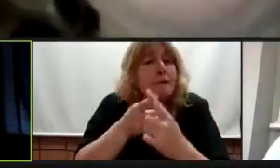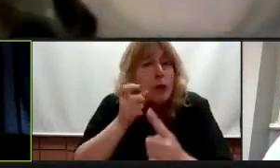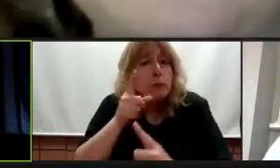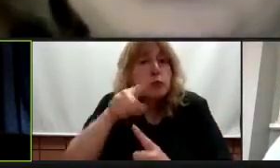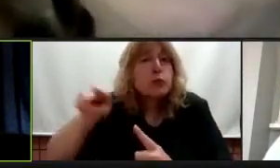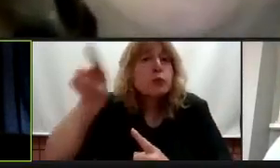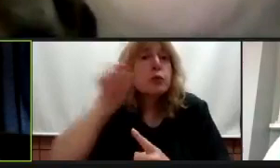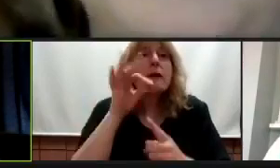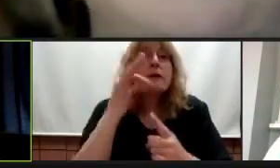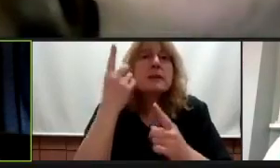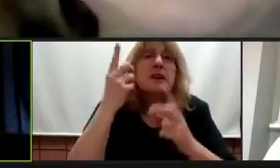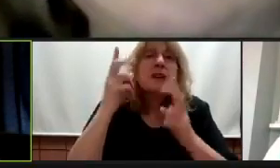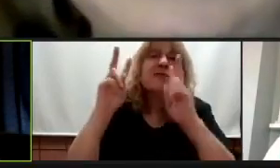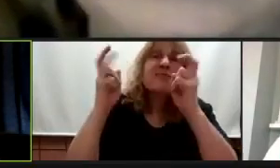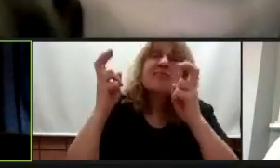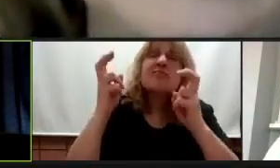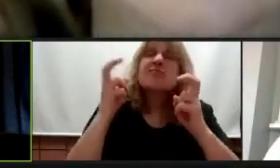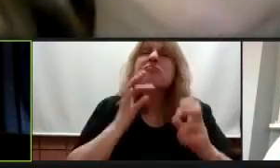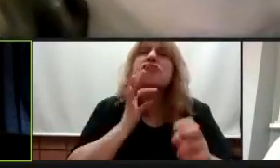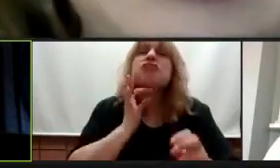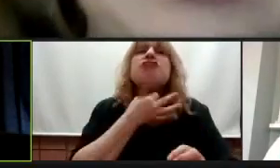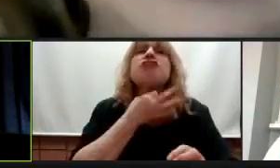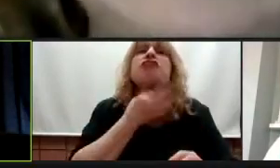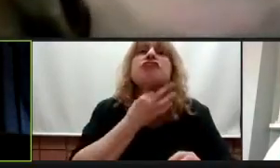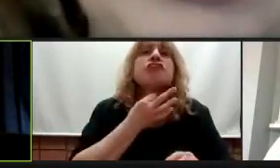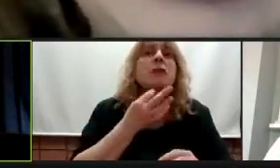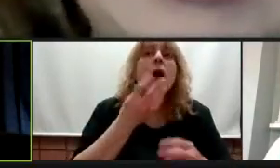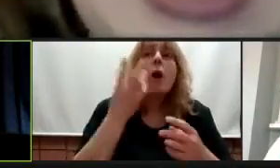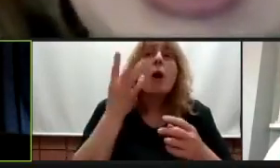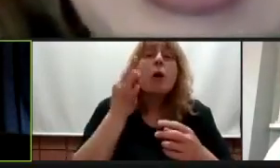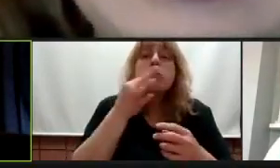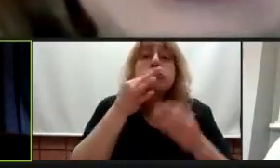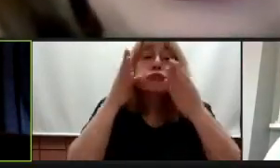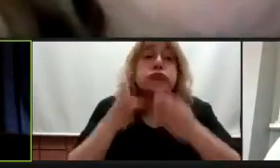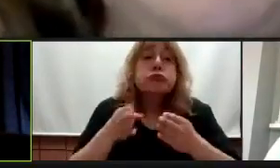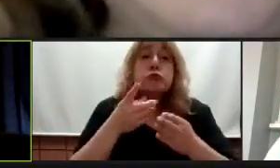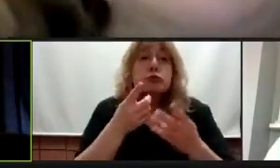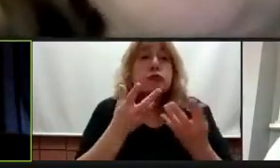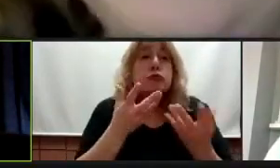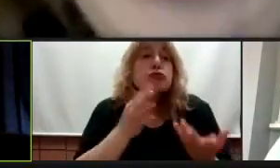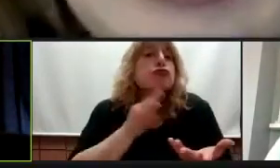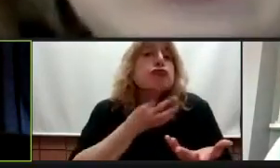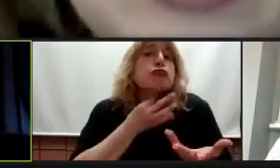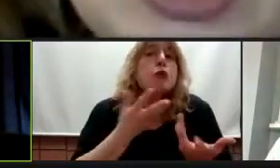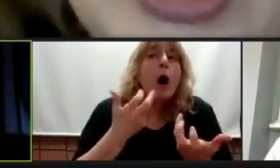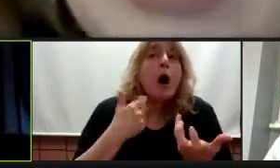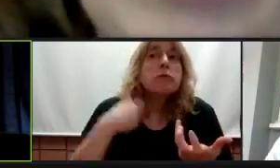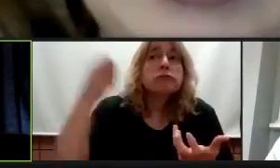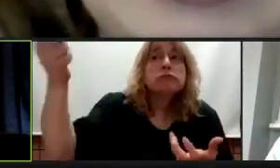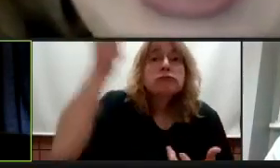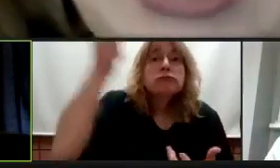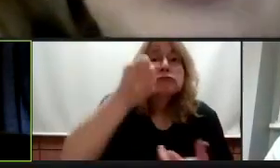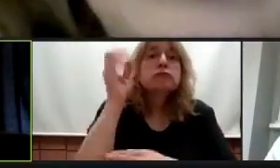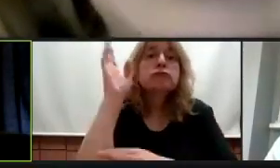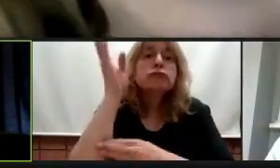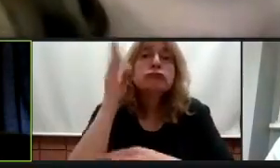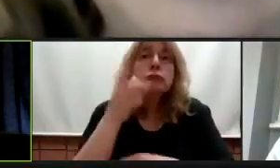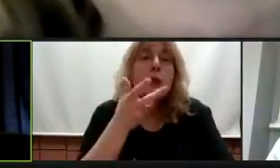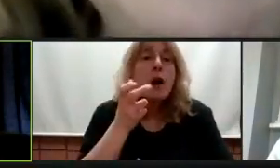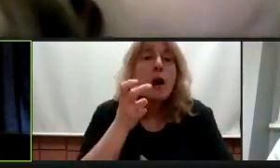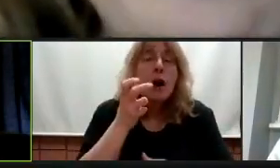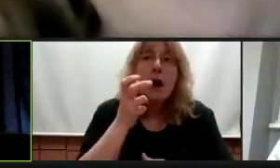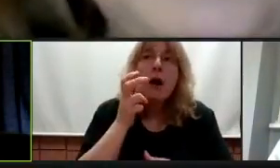or an expert that you are really interested in us bringing on, please put that in the chat right